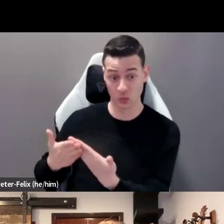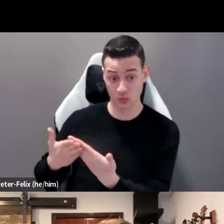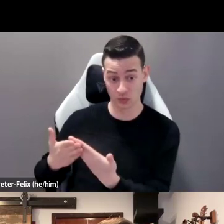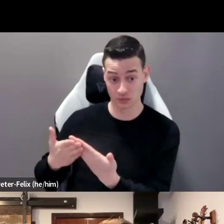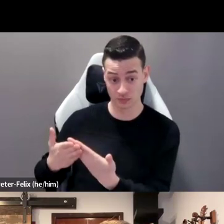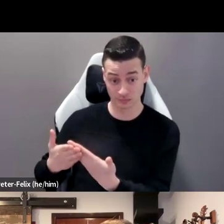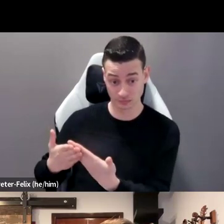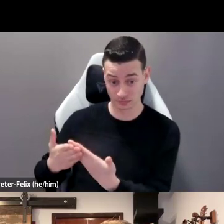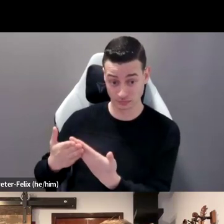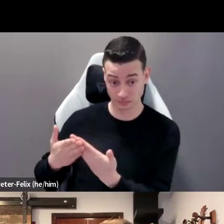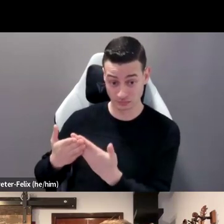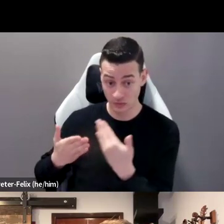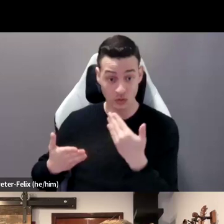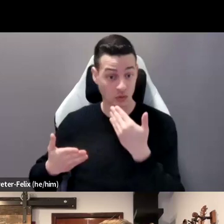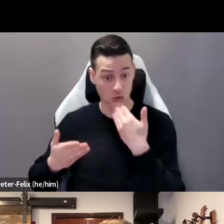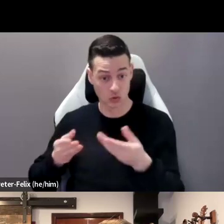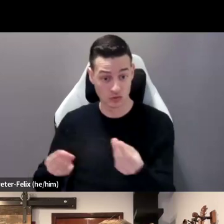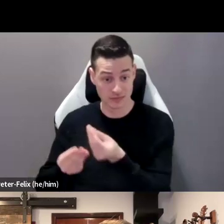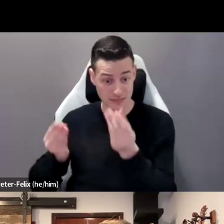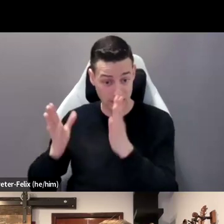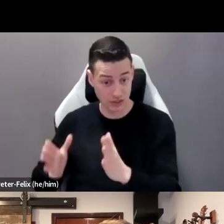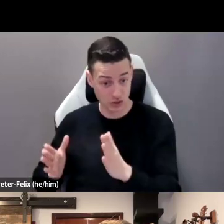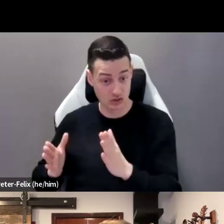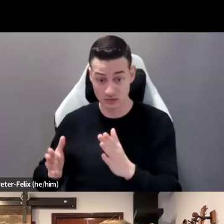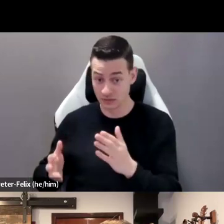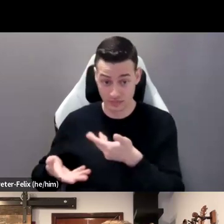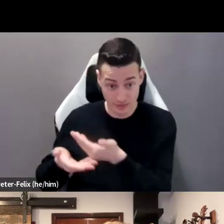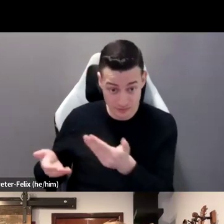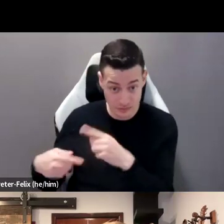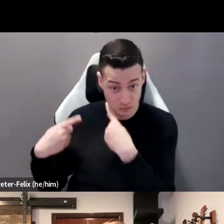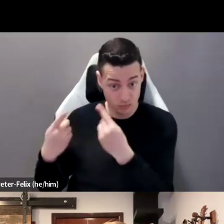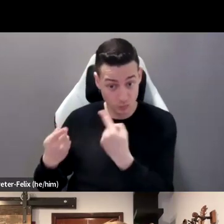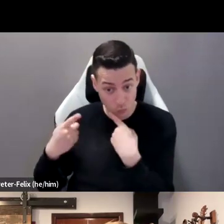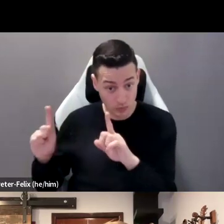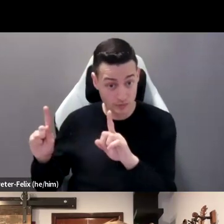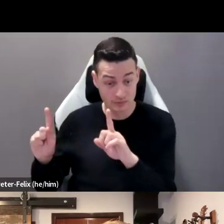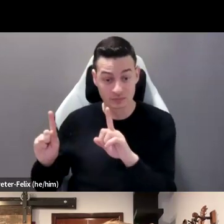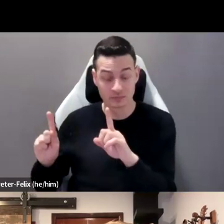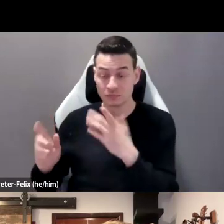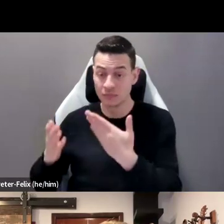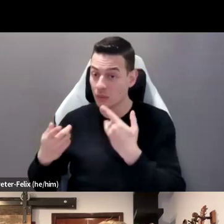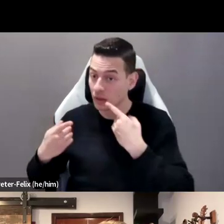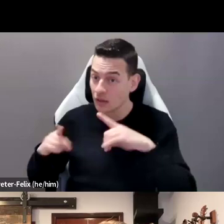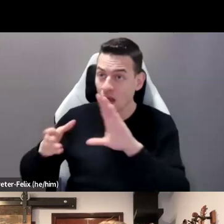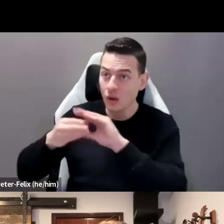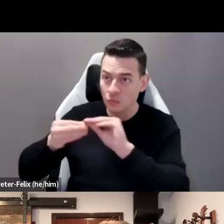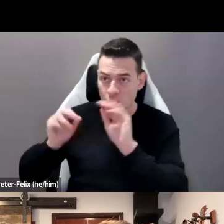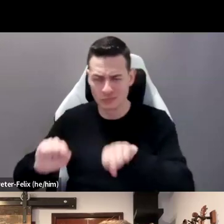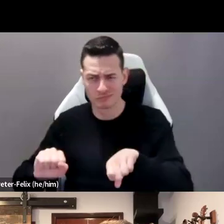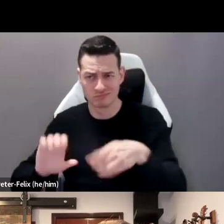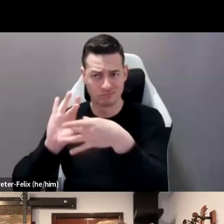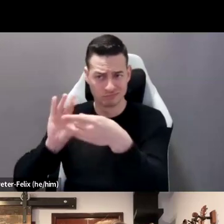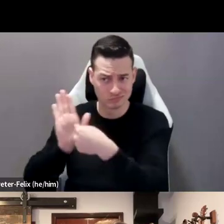facilitators? Things that have kind of worked, things that are maybe success stories that we